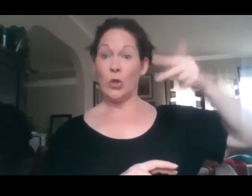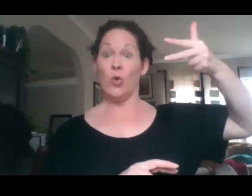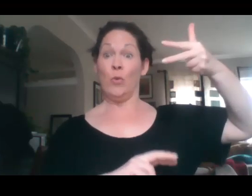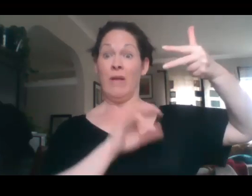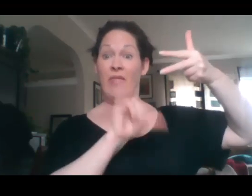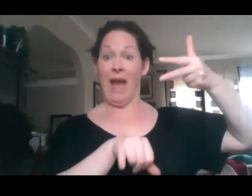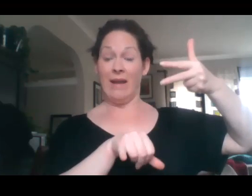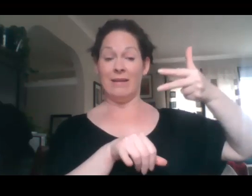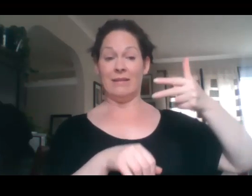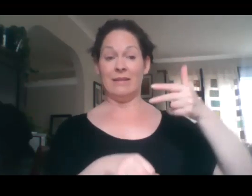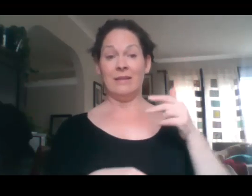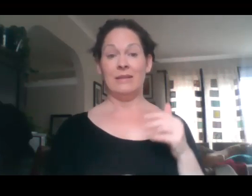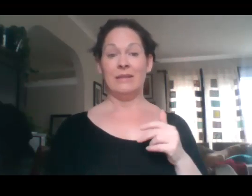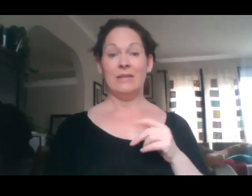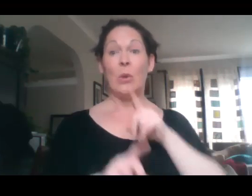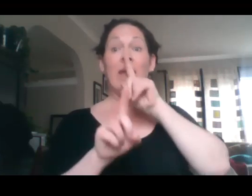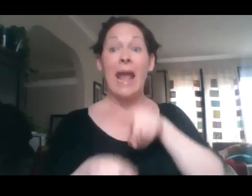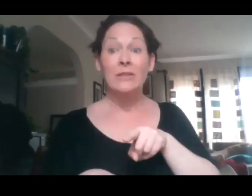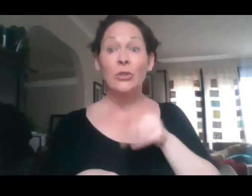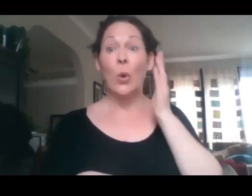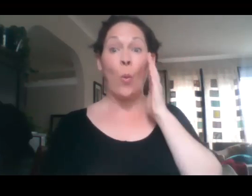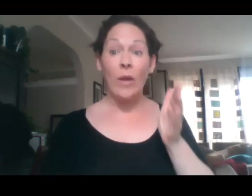my answer is going to be